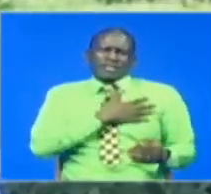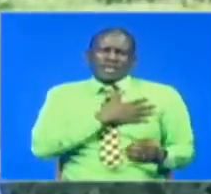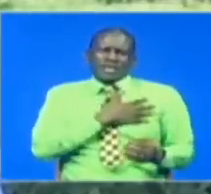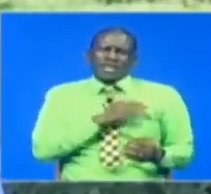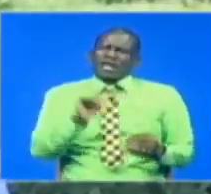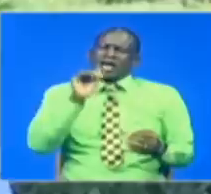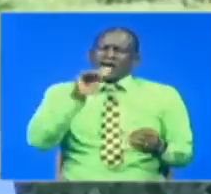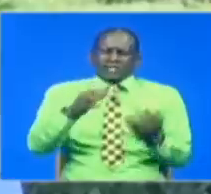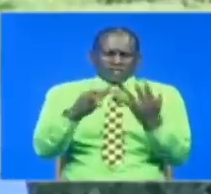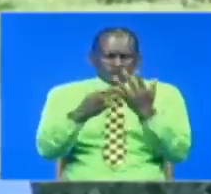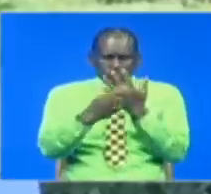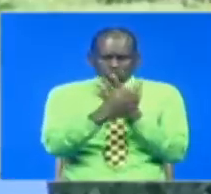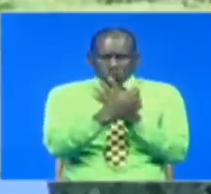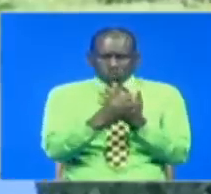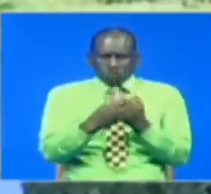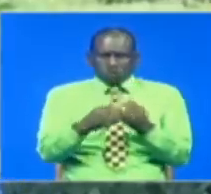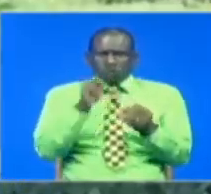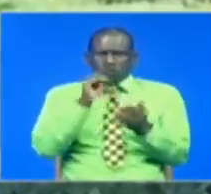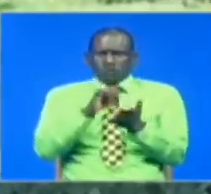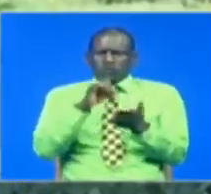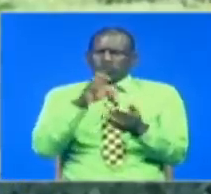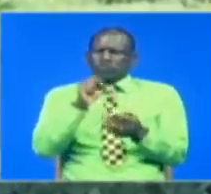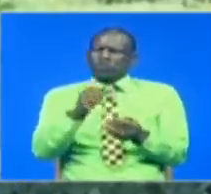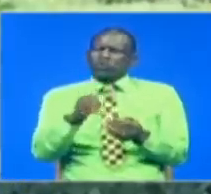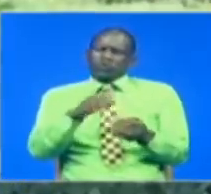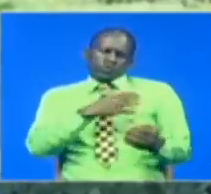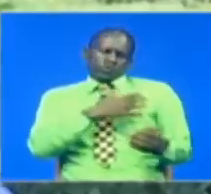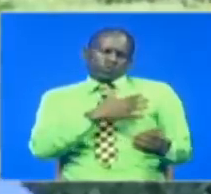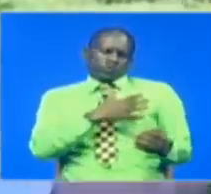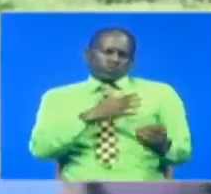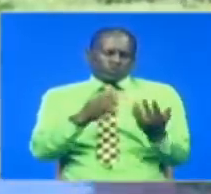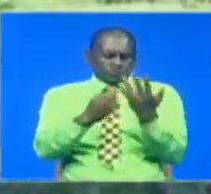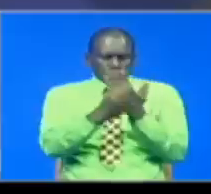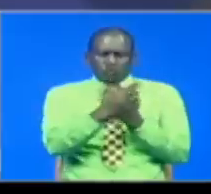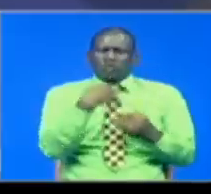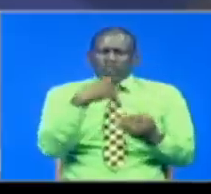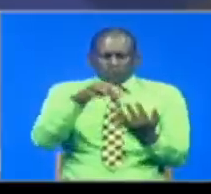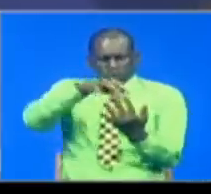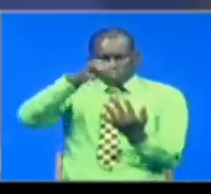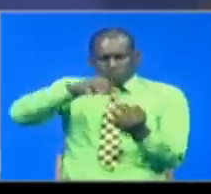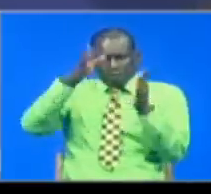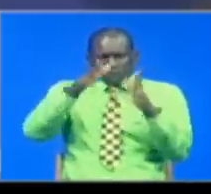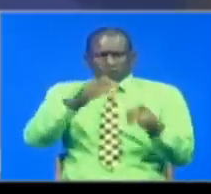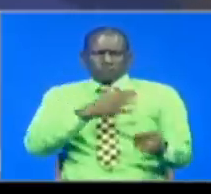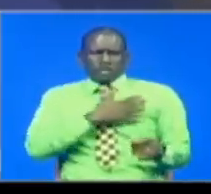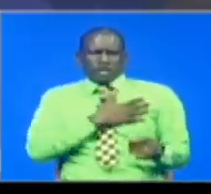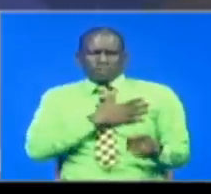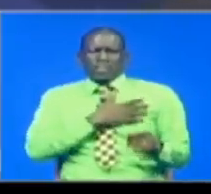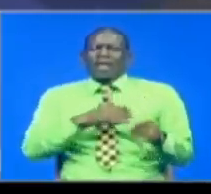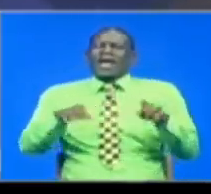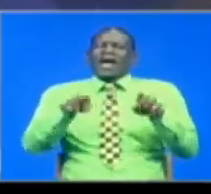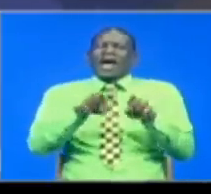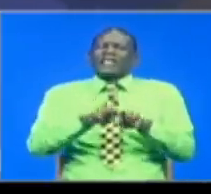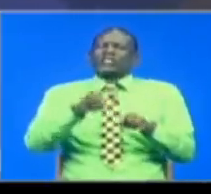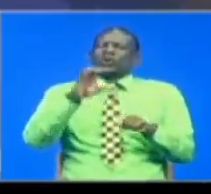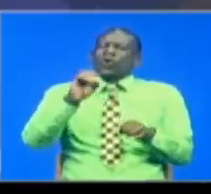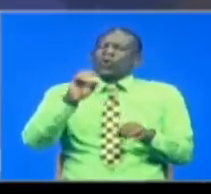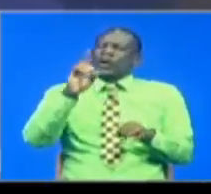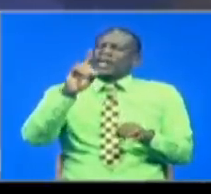with Sonko, so he alleged, to nominate one of their own. Kama ODM, hatuja